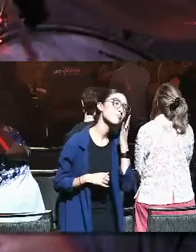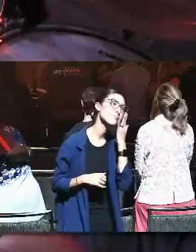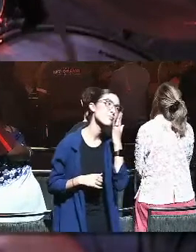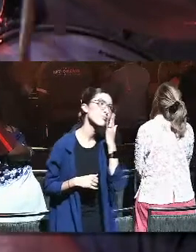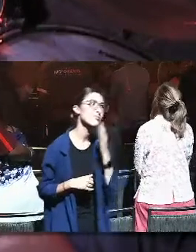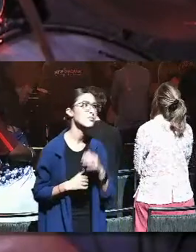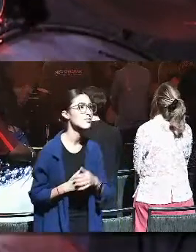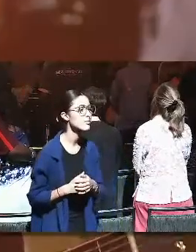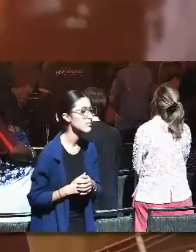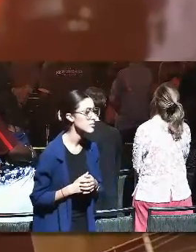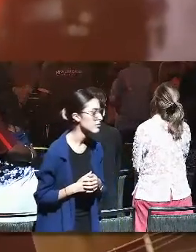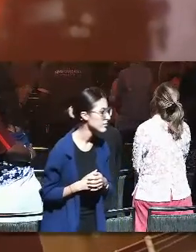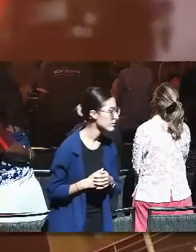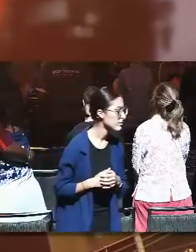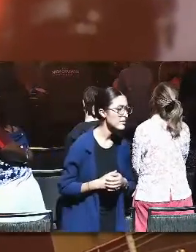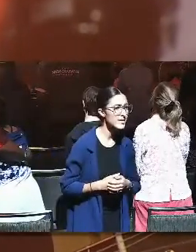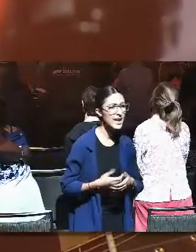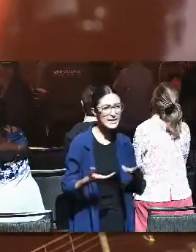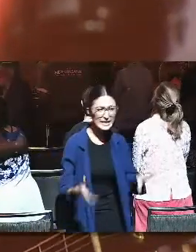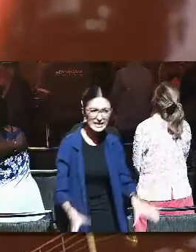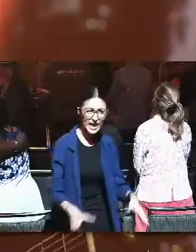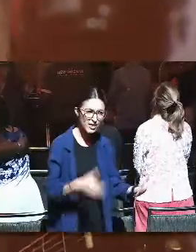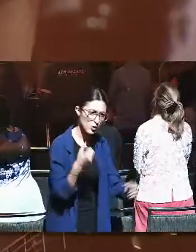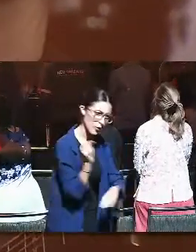Death in the grave is overcome. Let's all sing that.